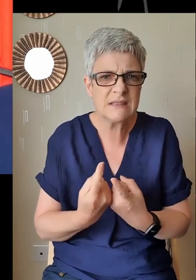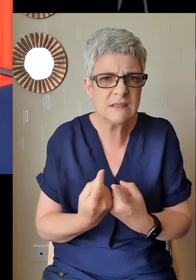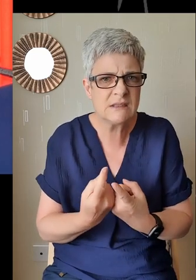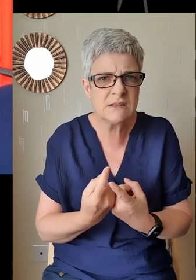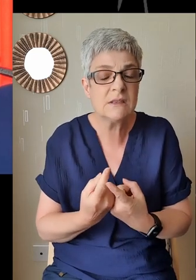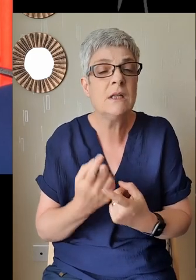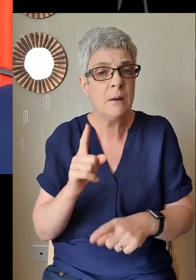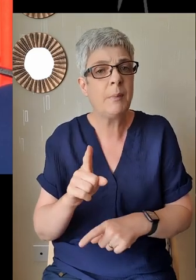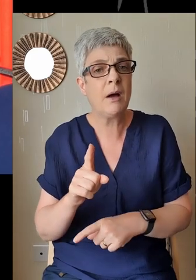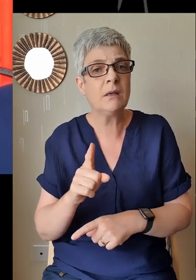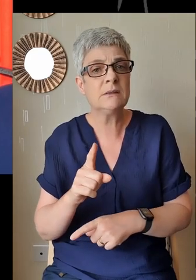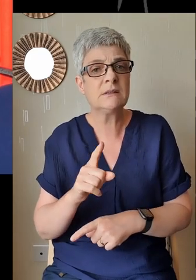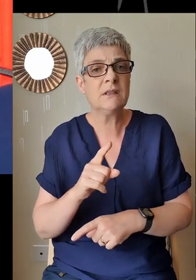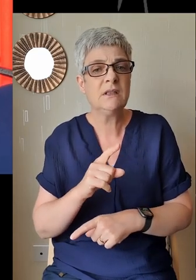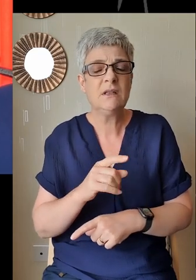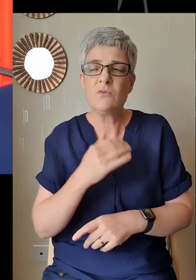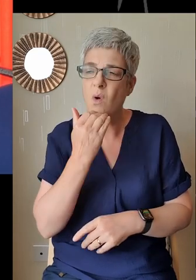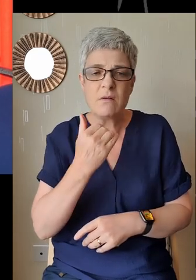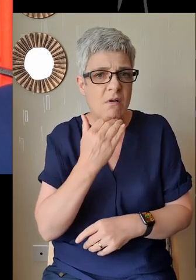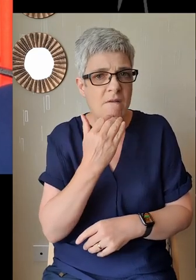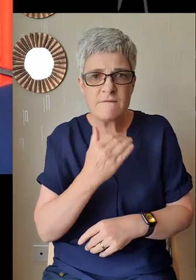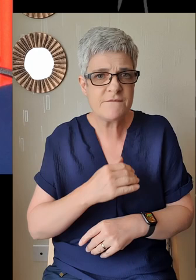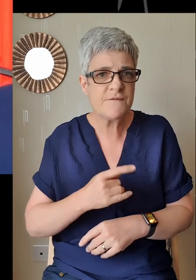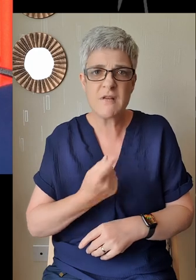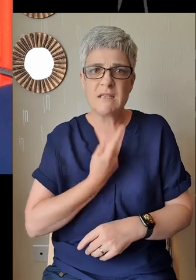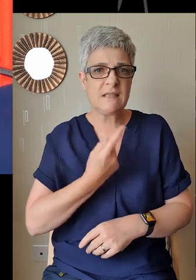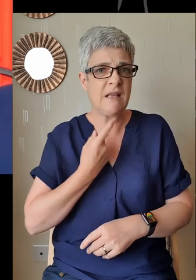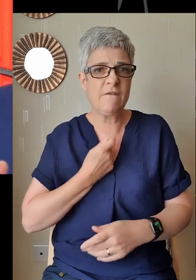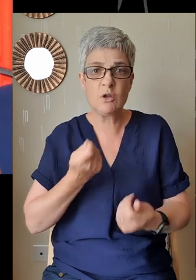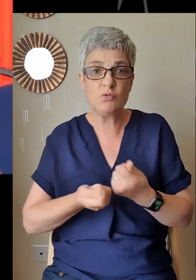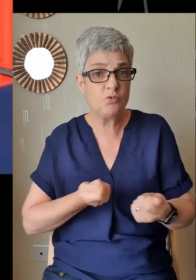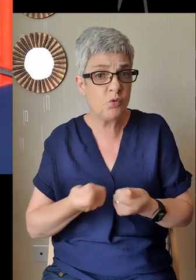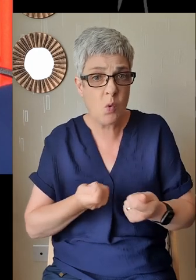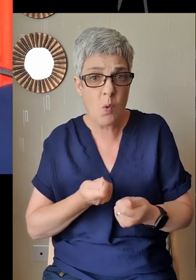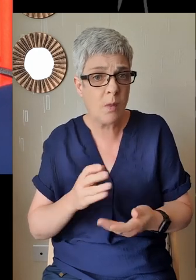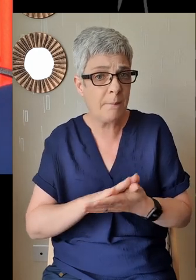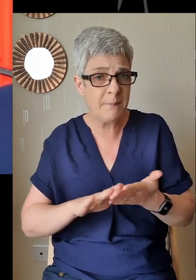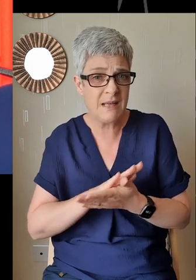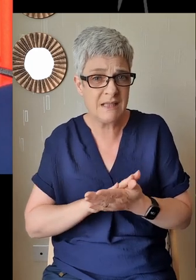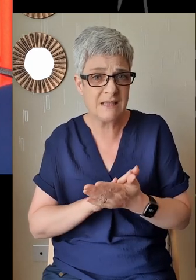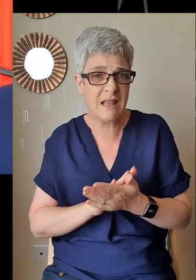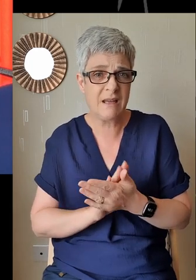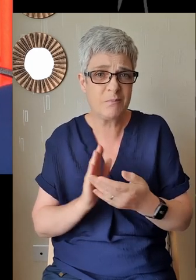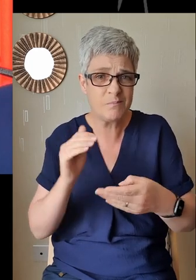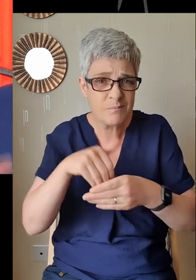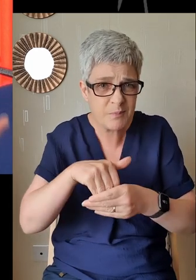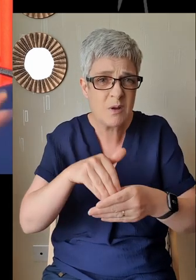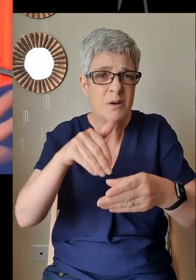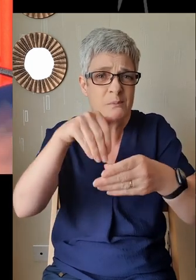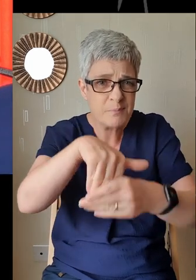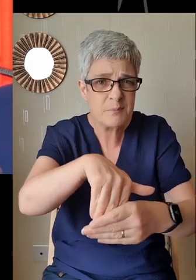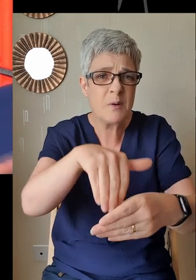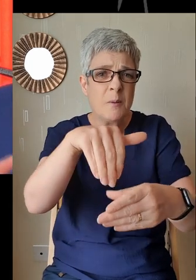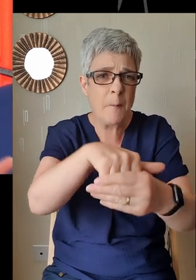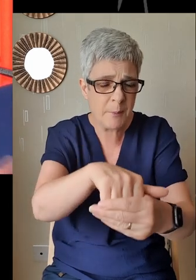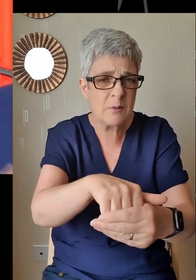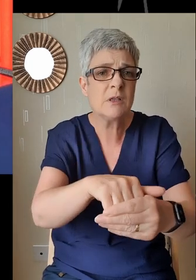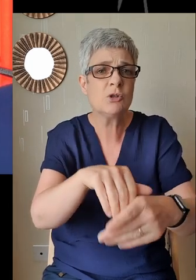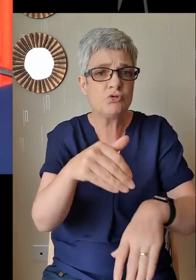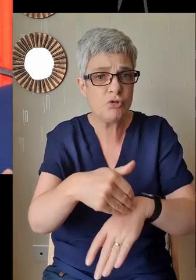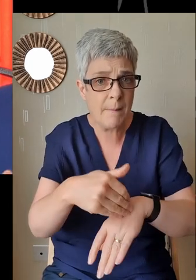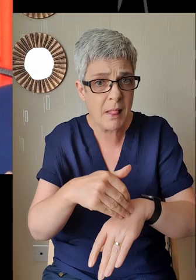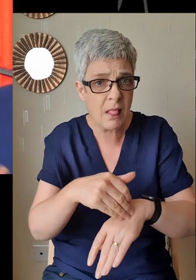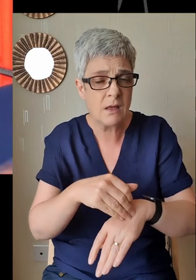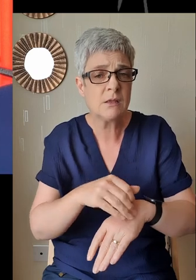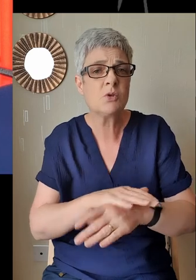but the lack of self-control has taken him further and further into trouble where he oppresses and